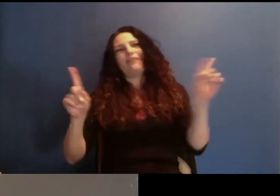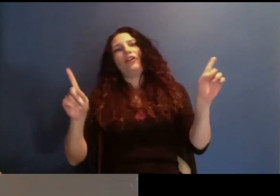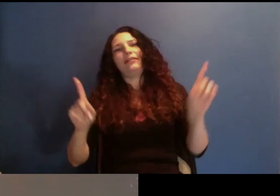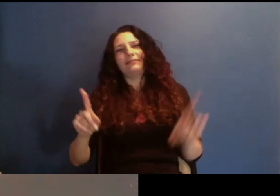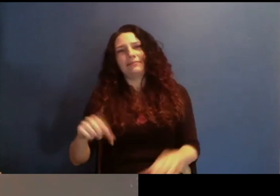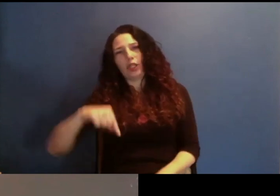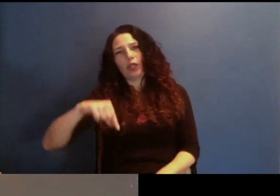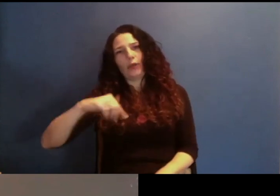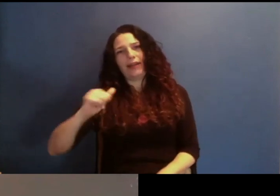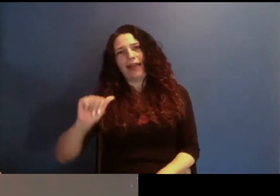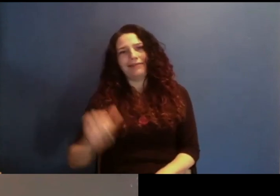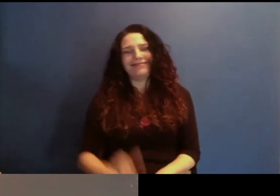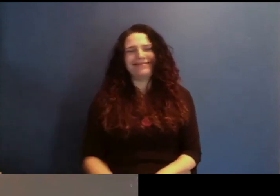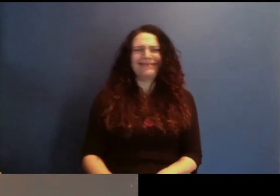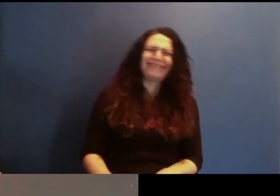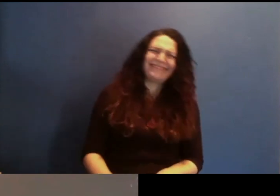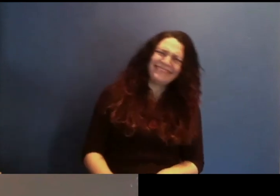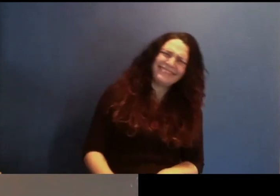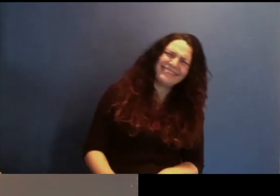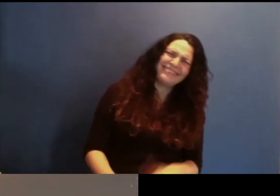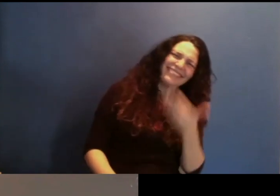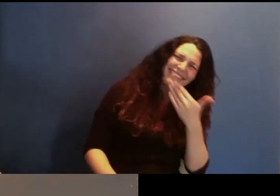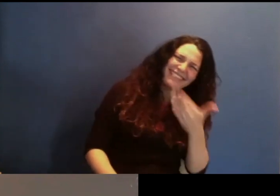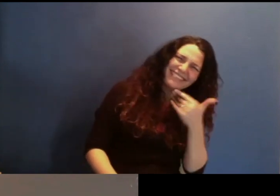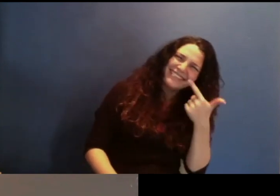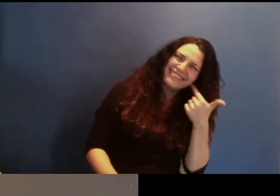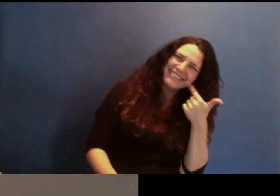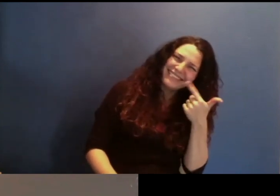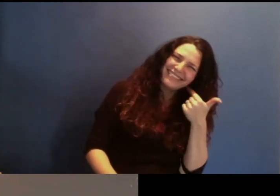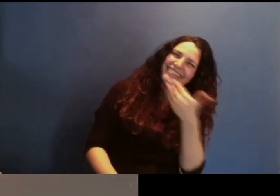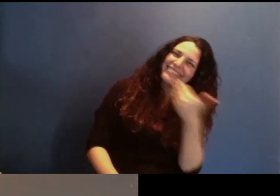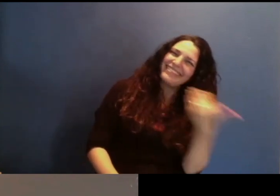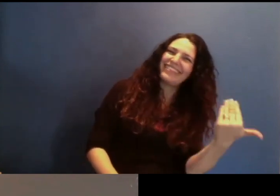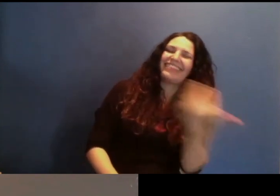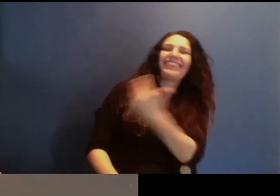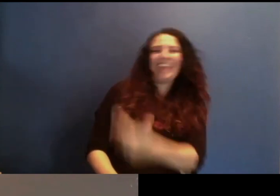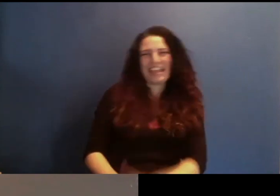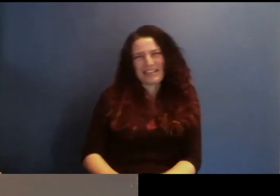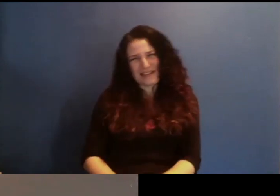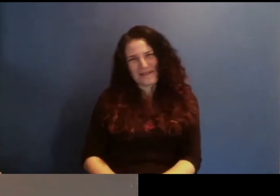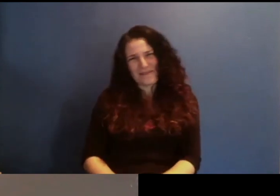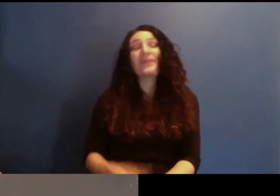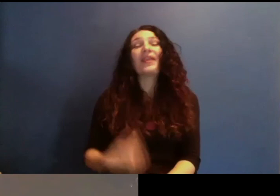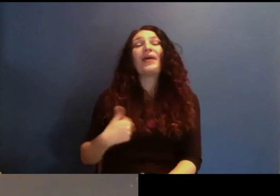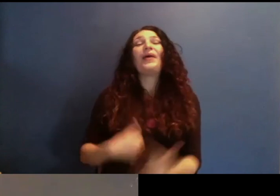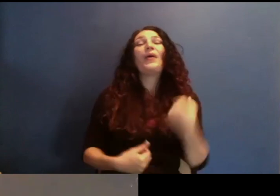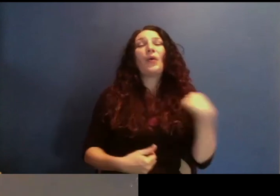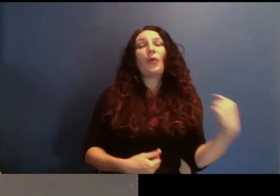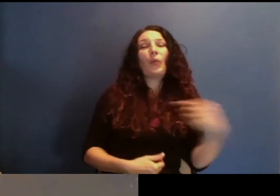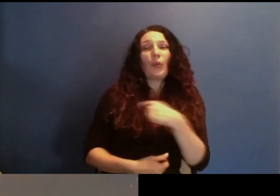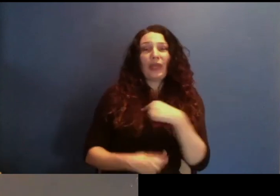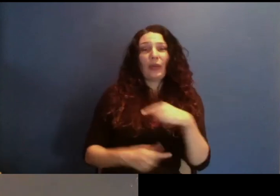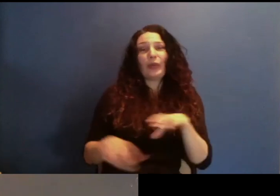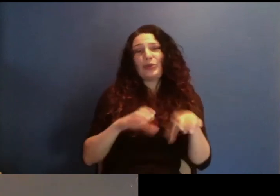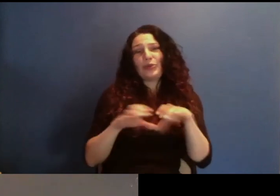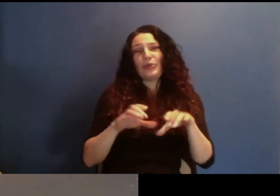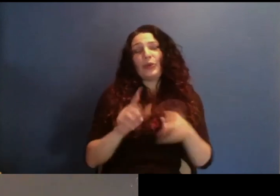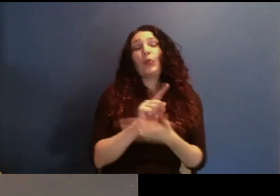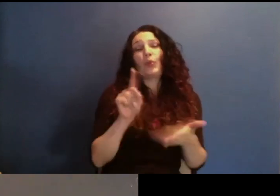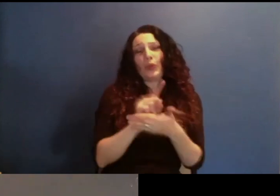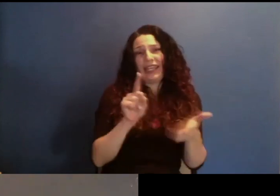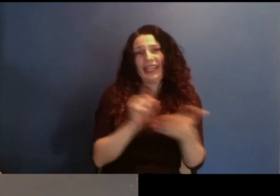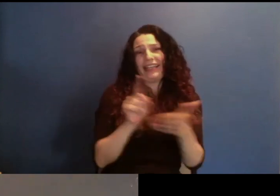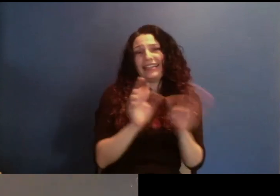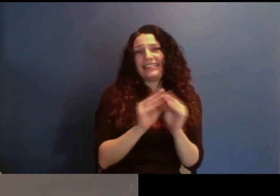Thank you. Well, we will be doing weekly sessions like this. Check out and see who will